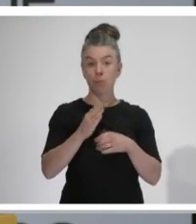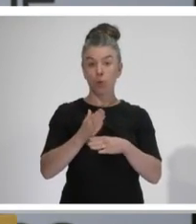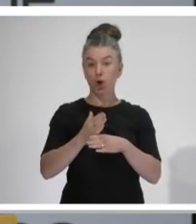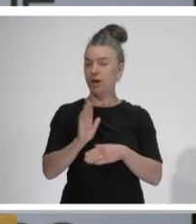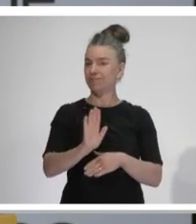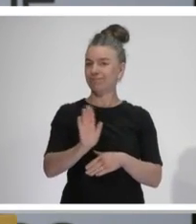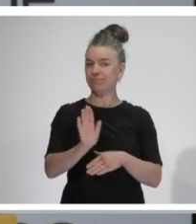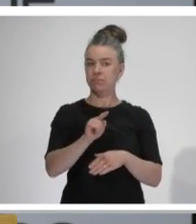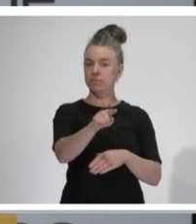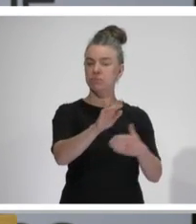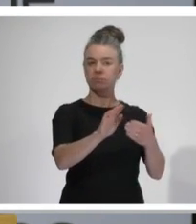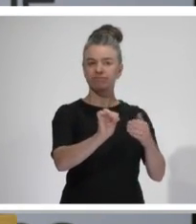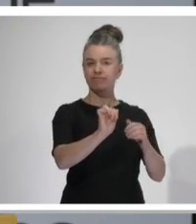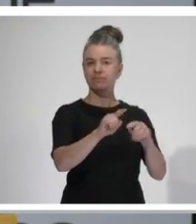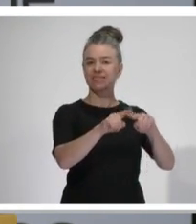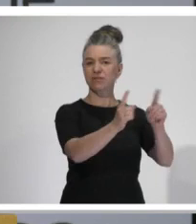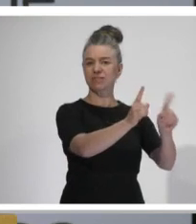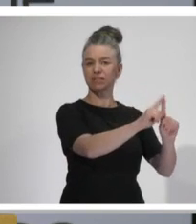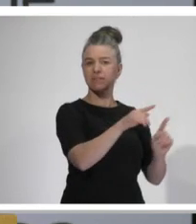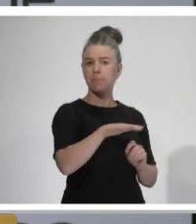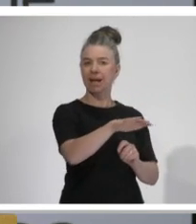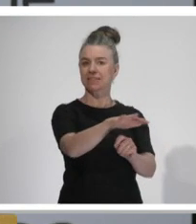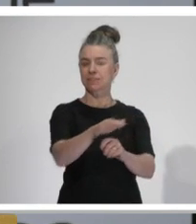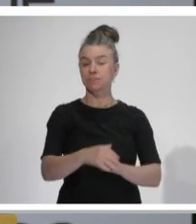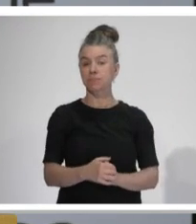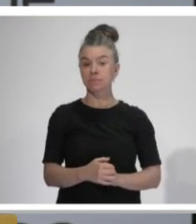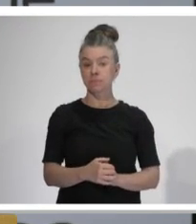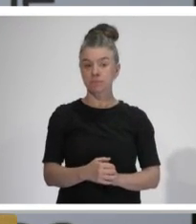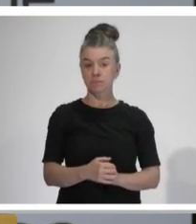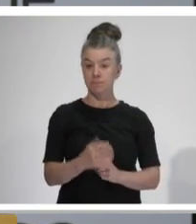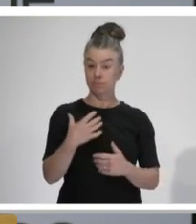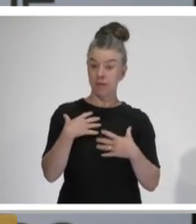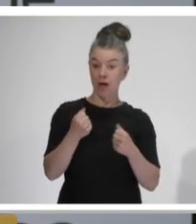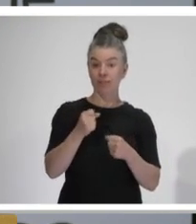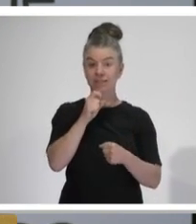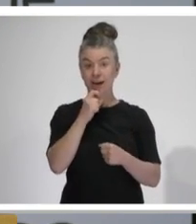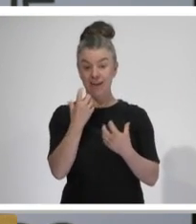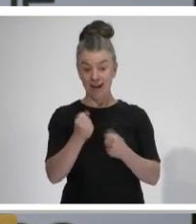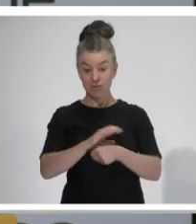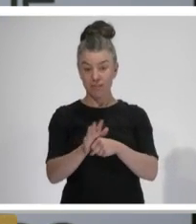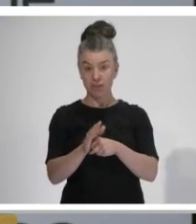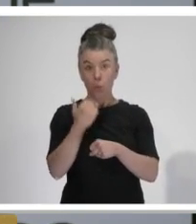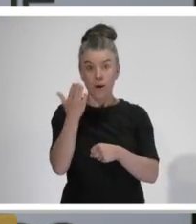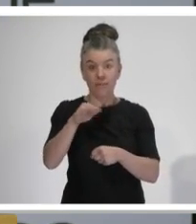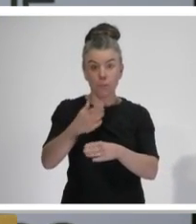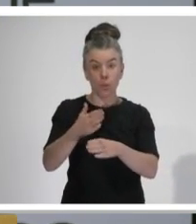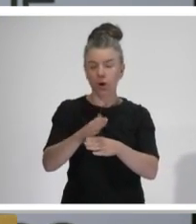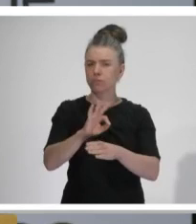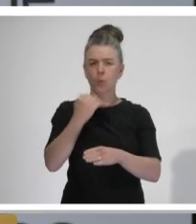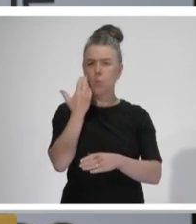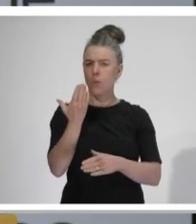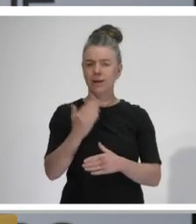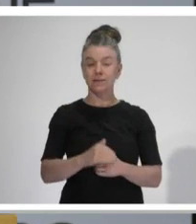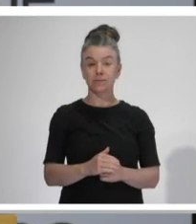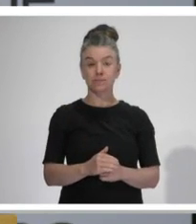investigate the other half, because it is really critical that we understand how they acquired their infection. Is this move